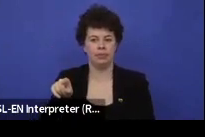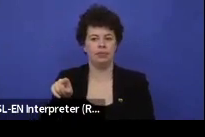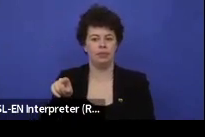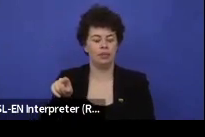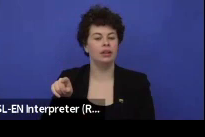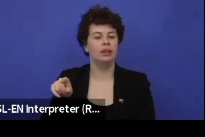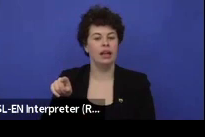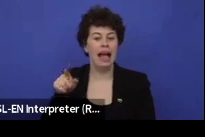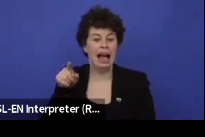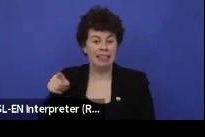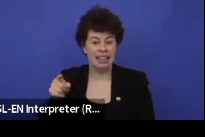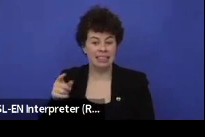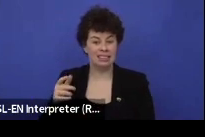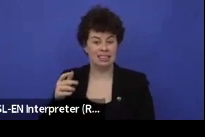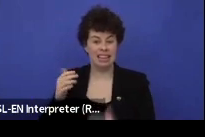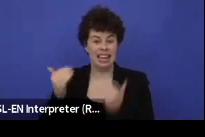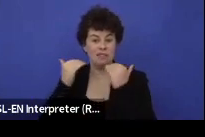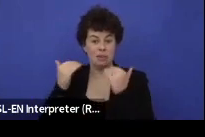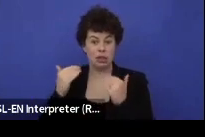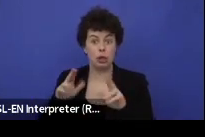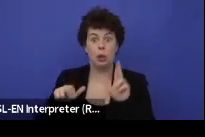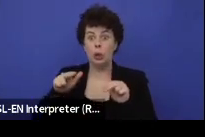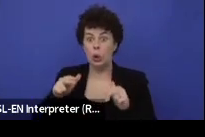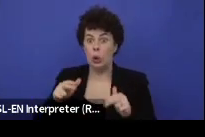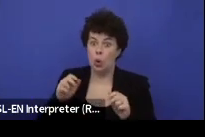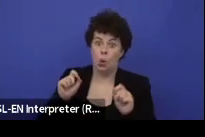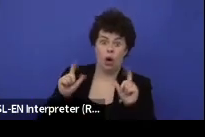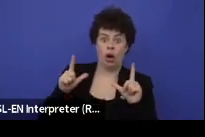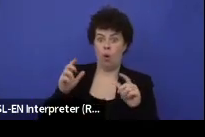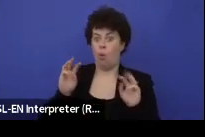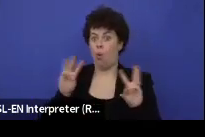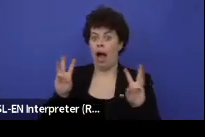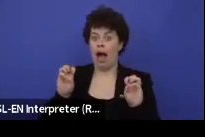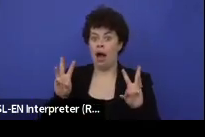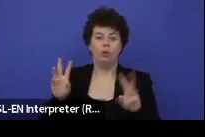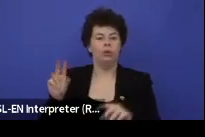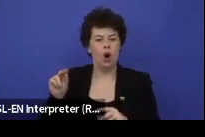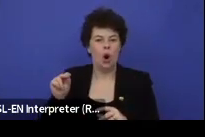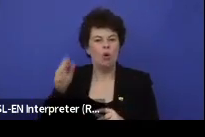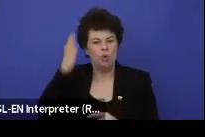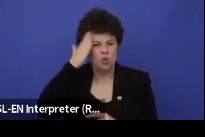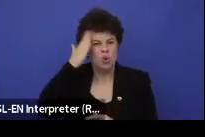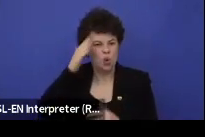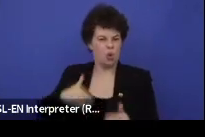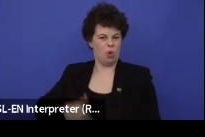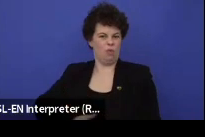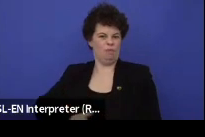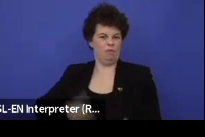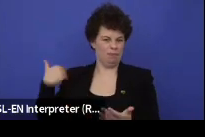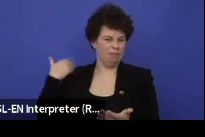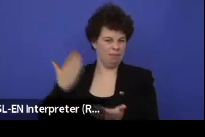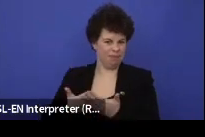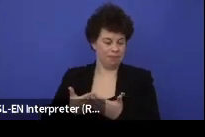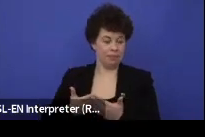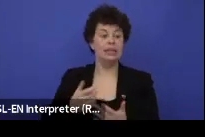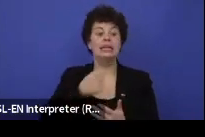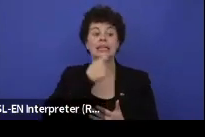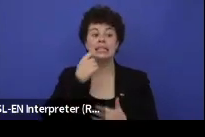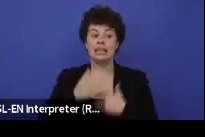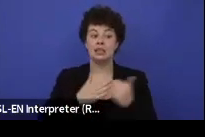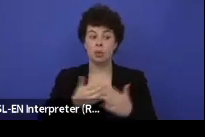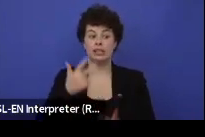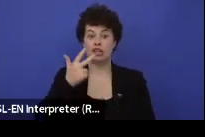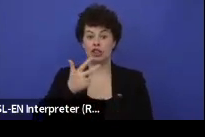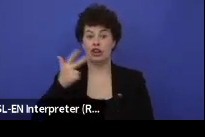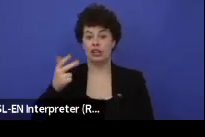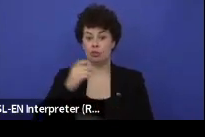much what we all know. The majority of the profession is female. But it also showed that 33% are aged